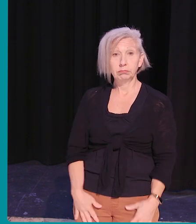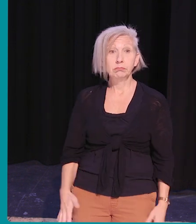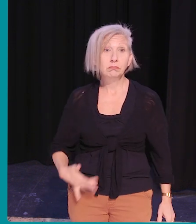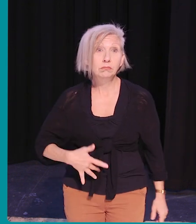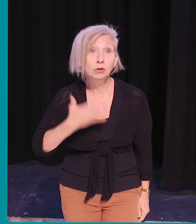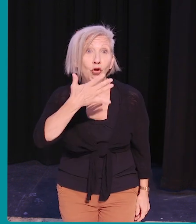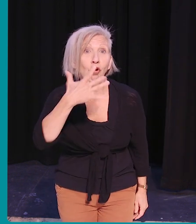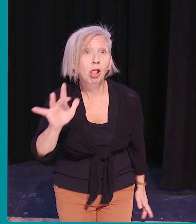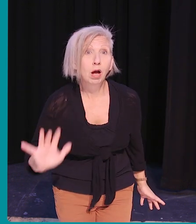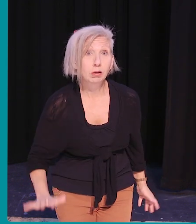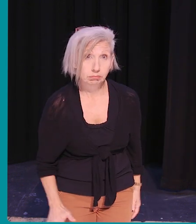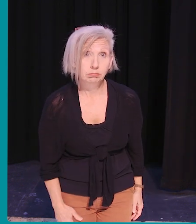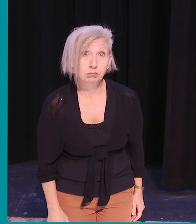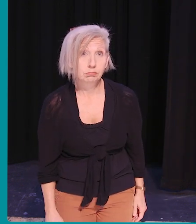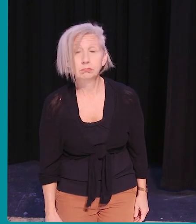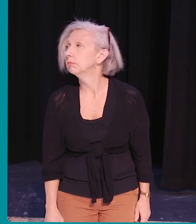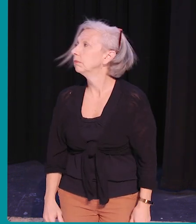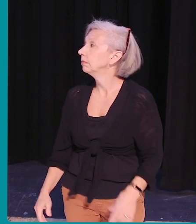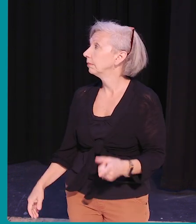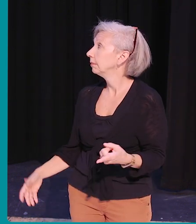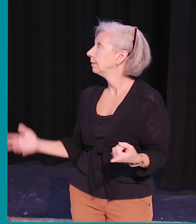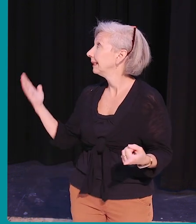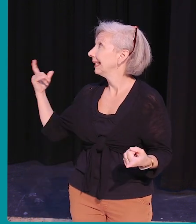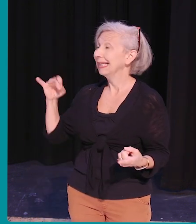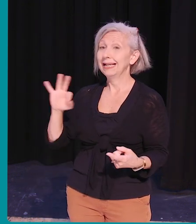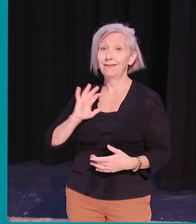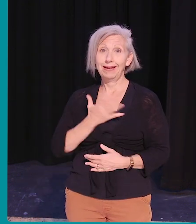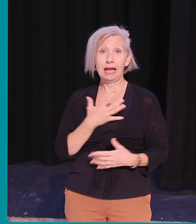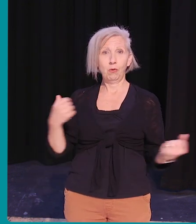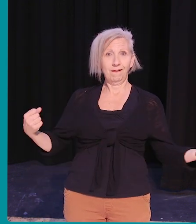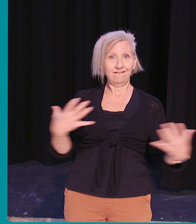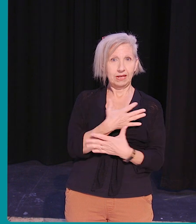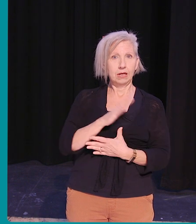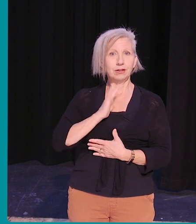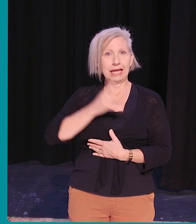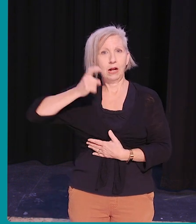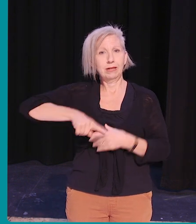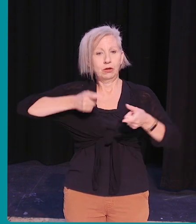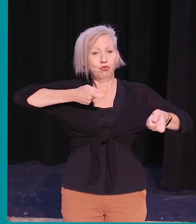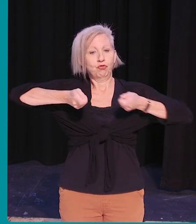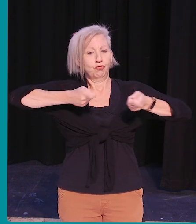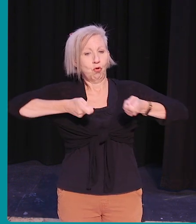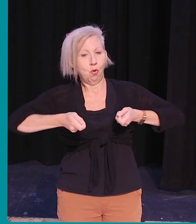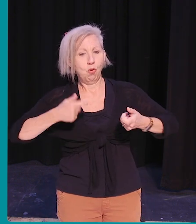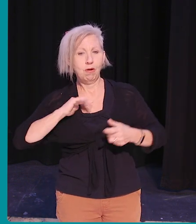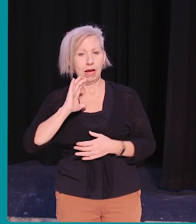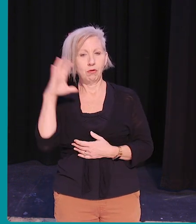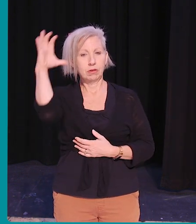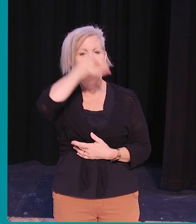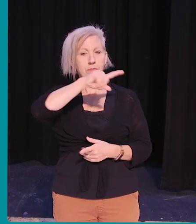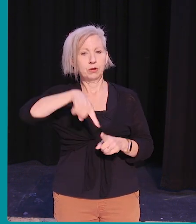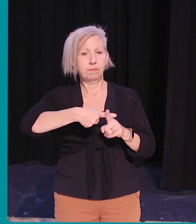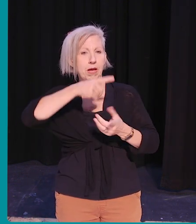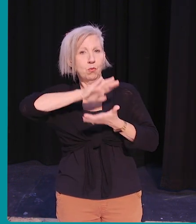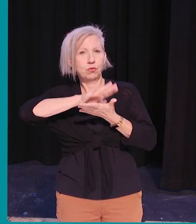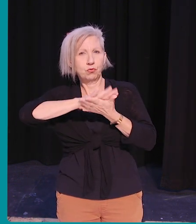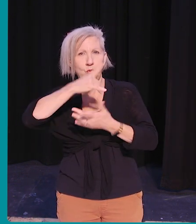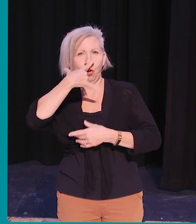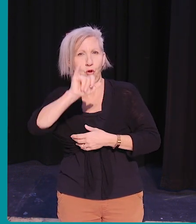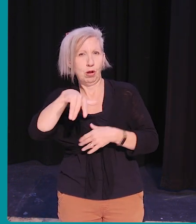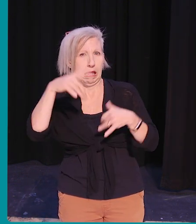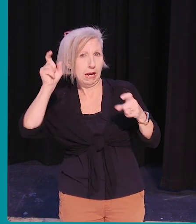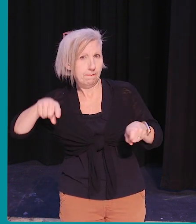Here's the thing. As long as our fears, our control needs, our assumptions about what school should look like,